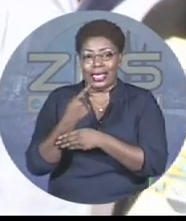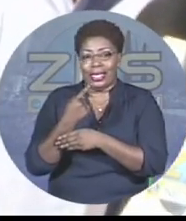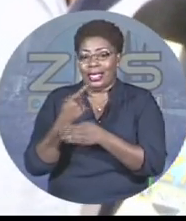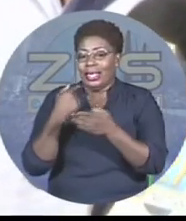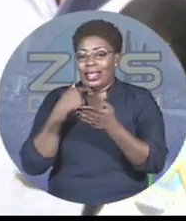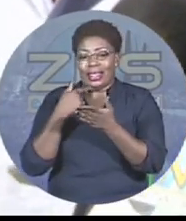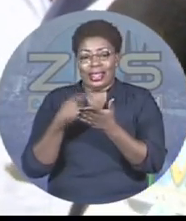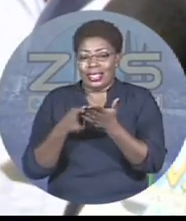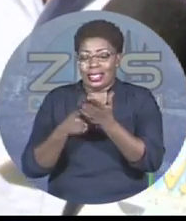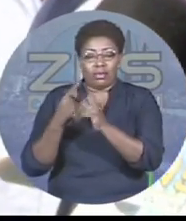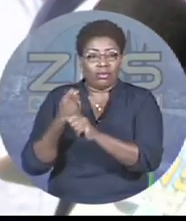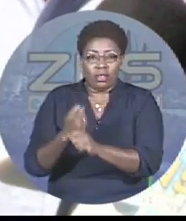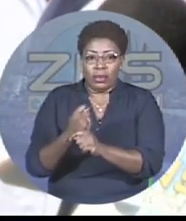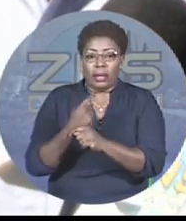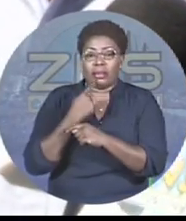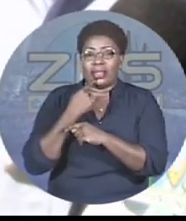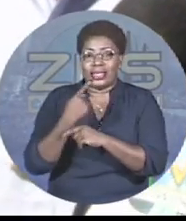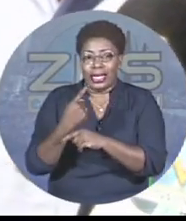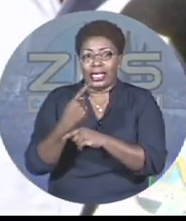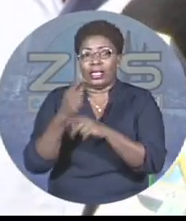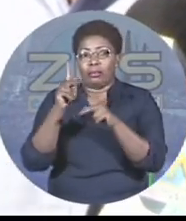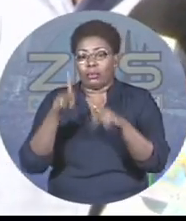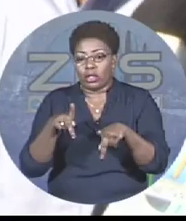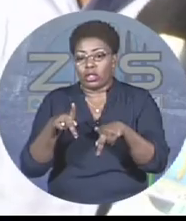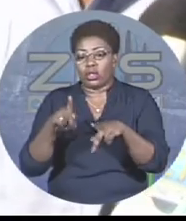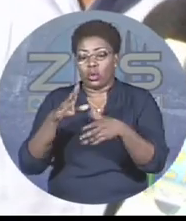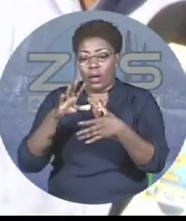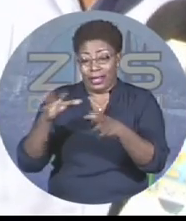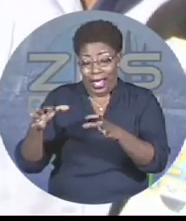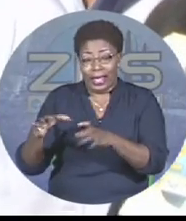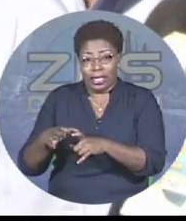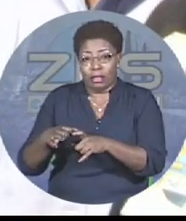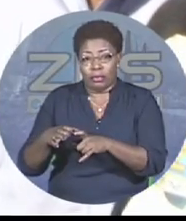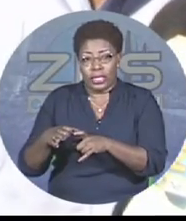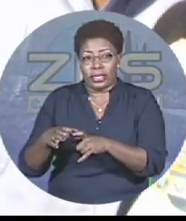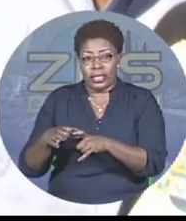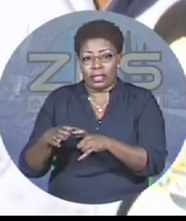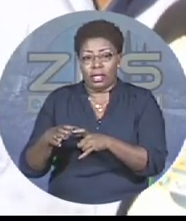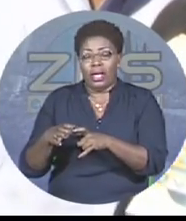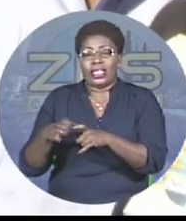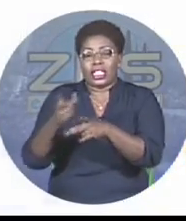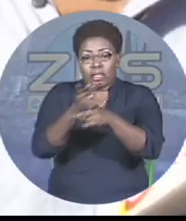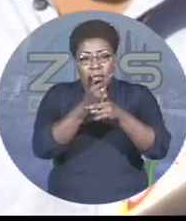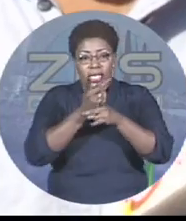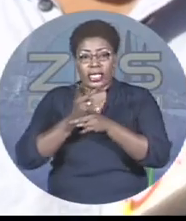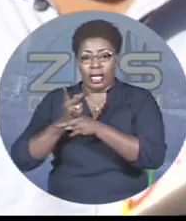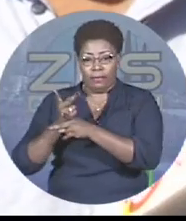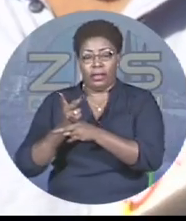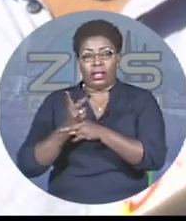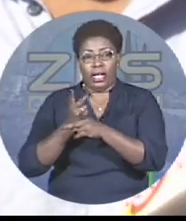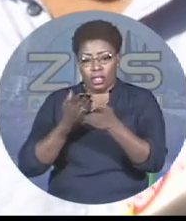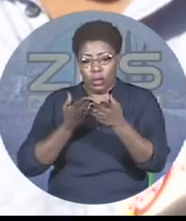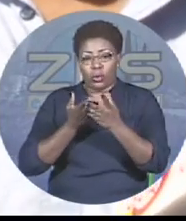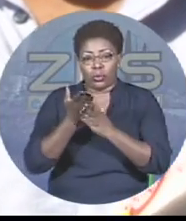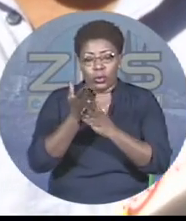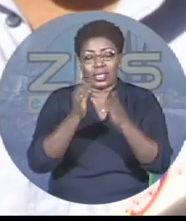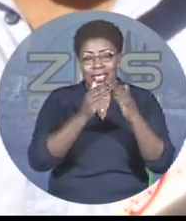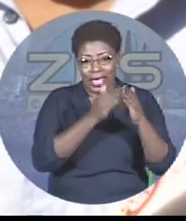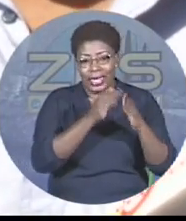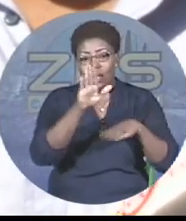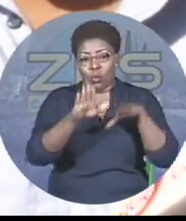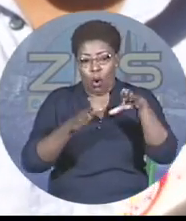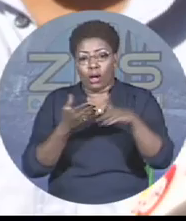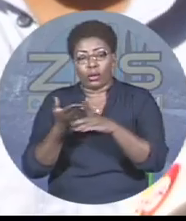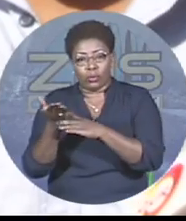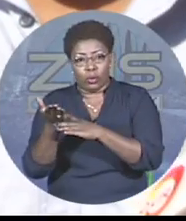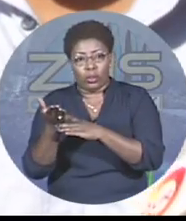but I would advise those persons who are electronically monitored to be careful how they move about in society. And I can tell you, we